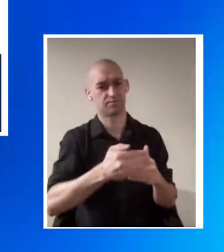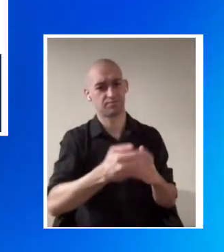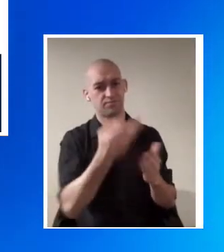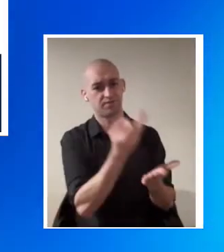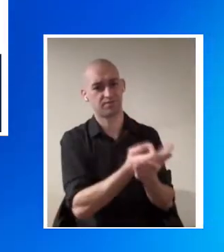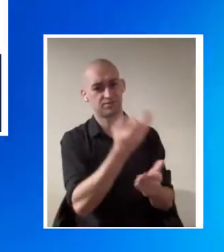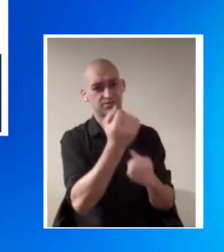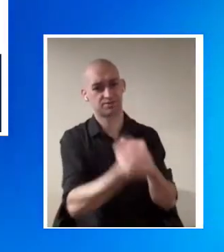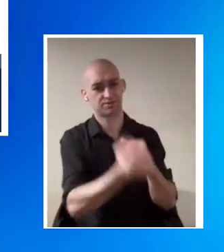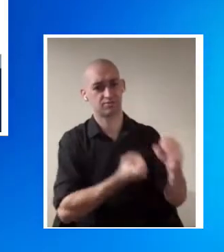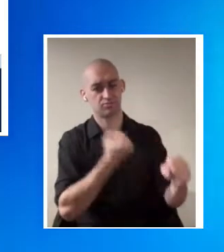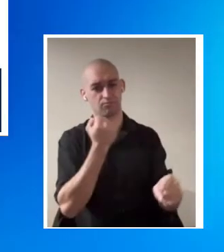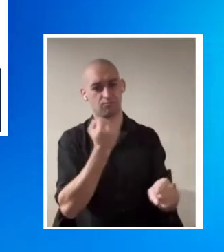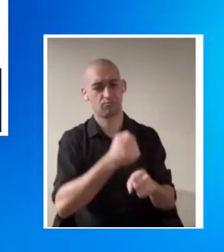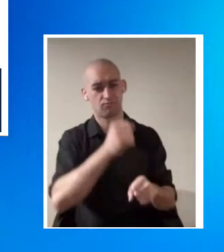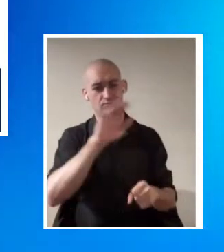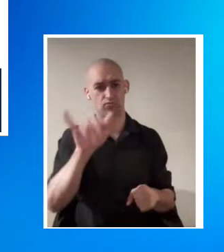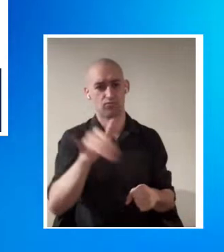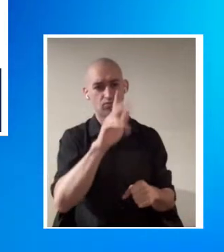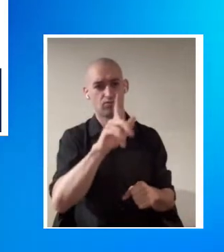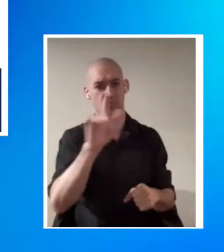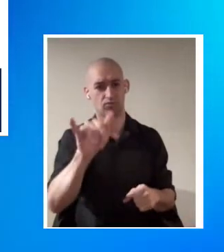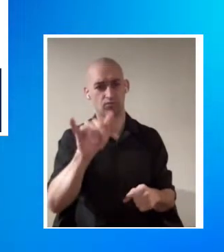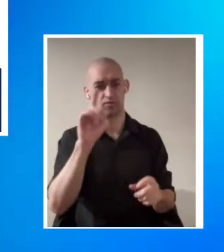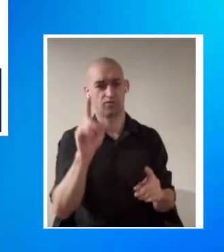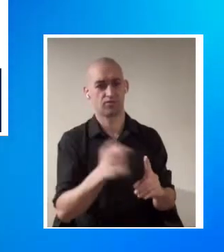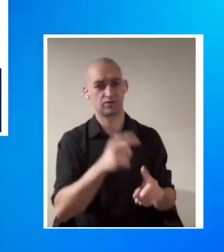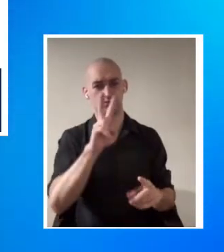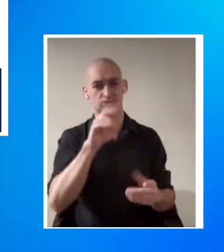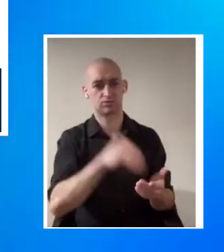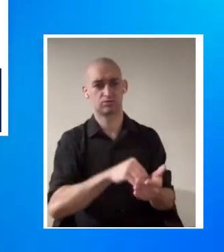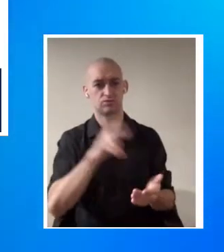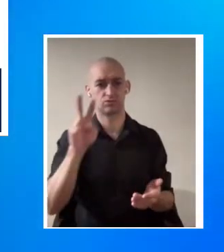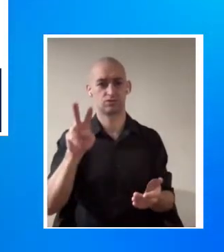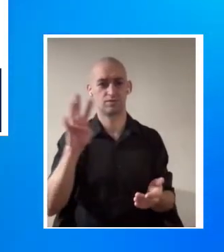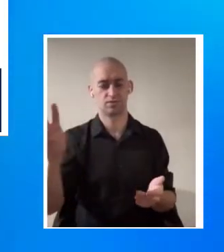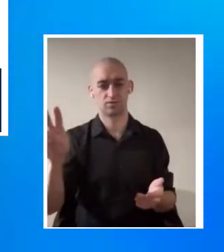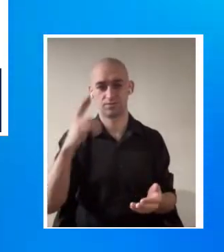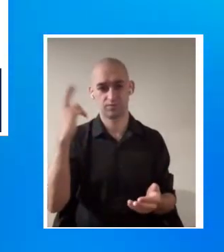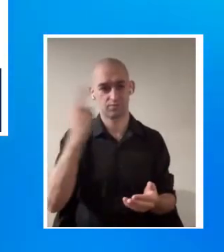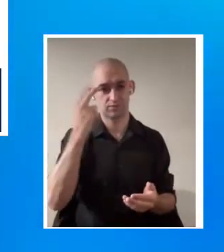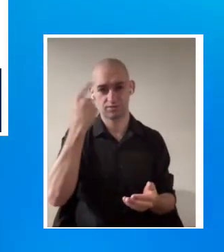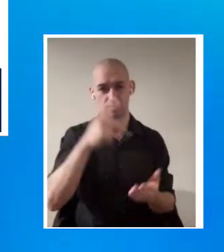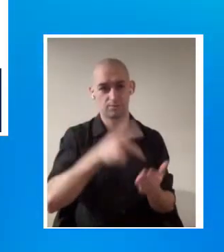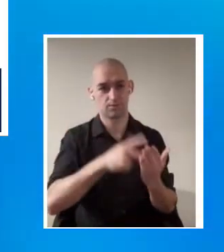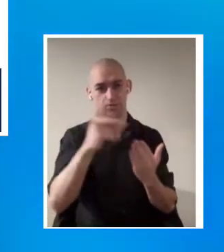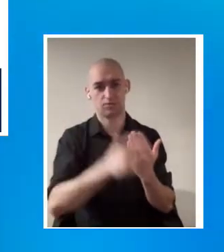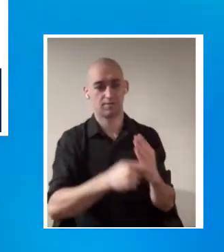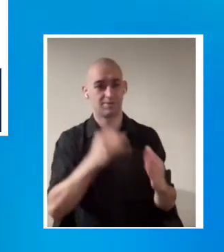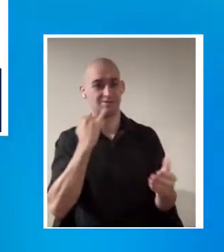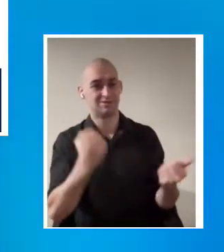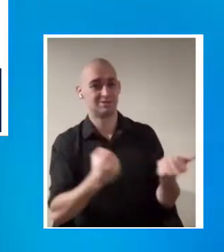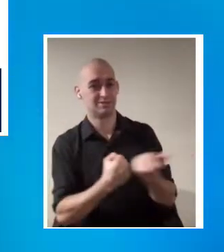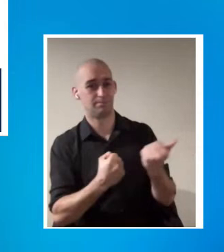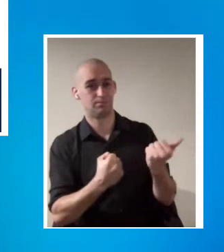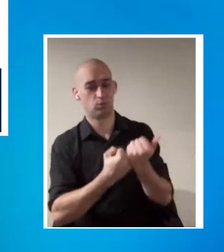starting July 1st of 2024. The intent of this program is to support community